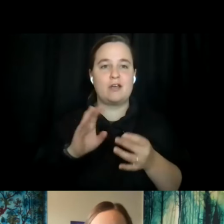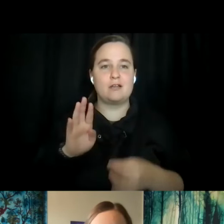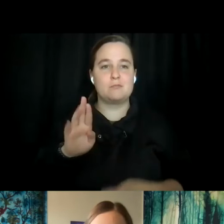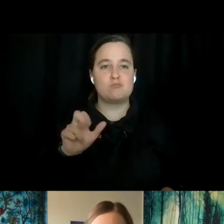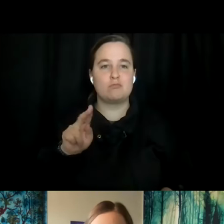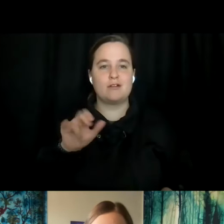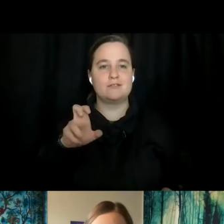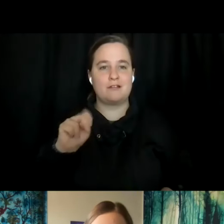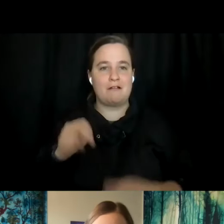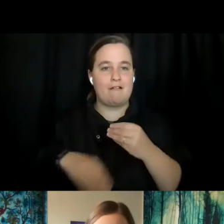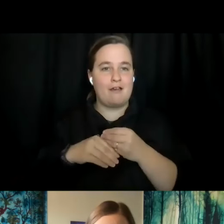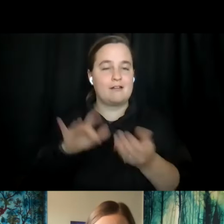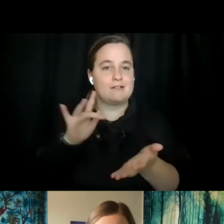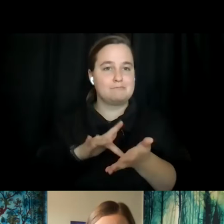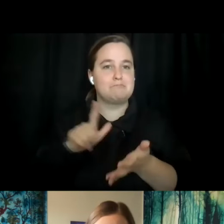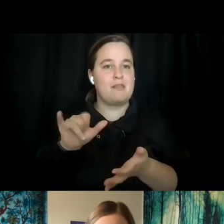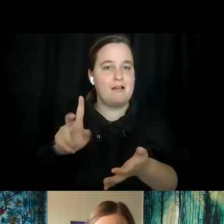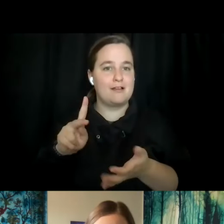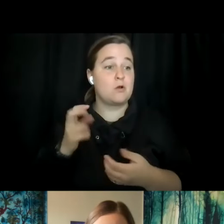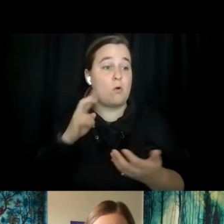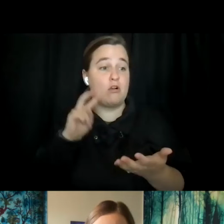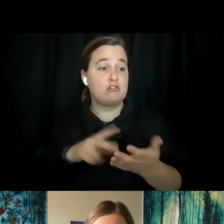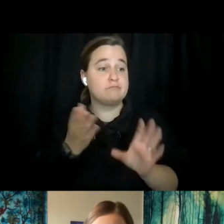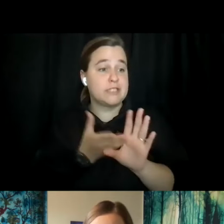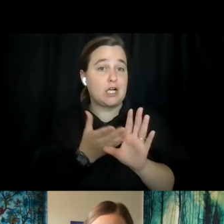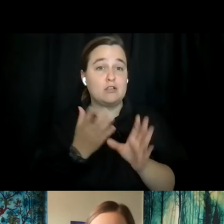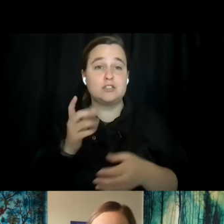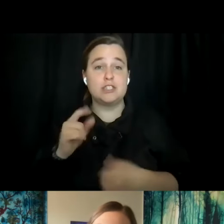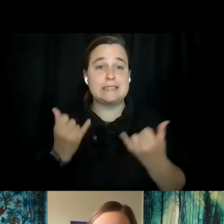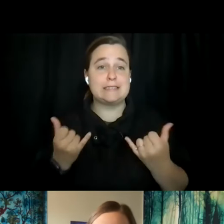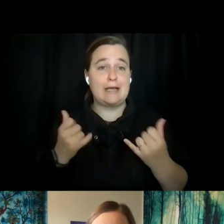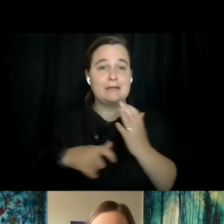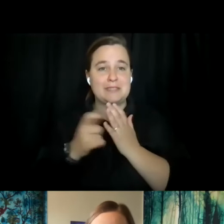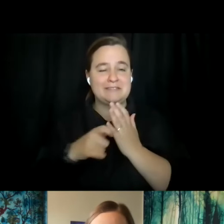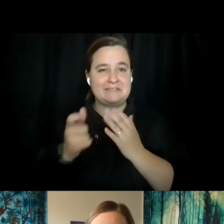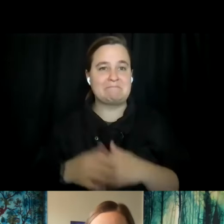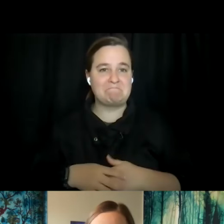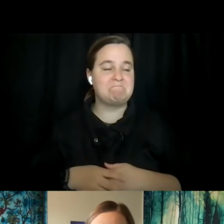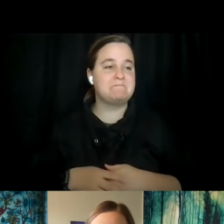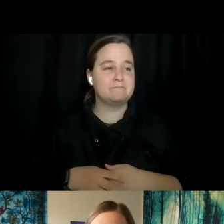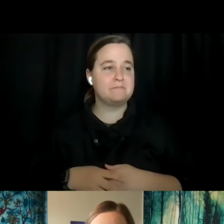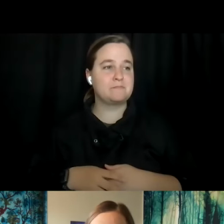yeah. Or Psychology Today. So yes.